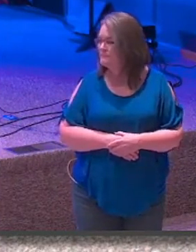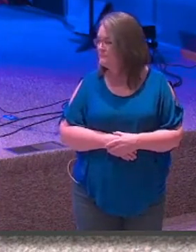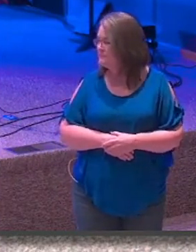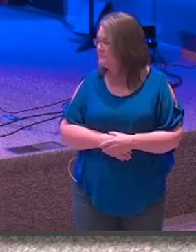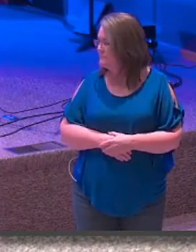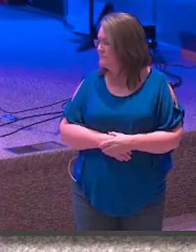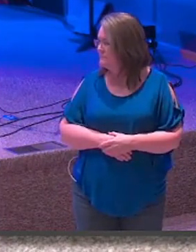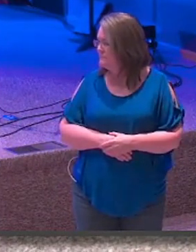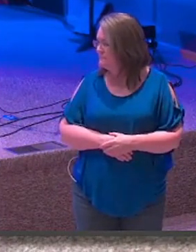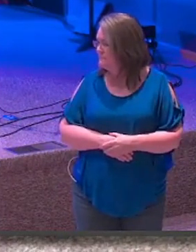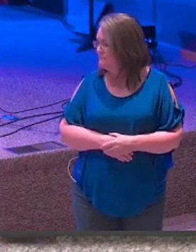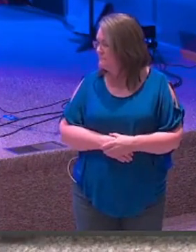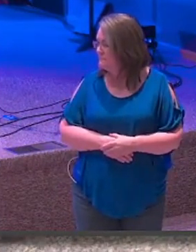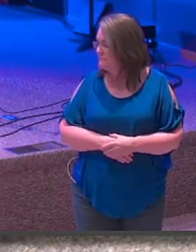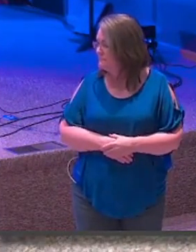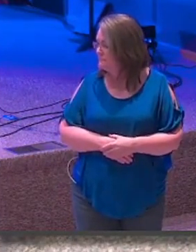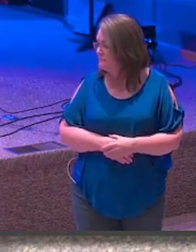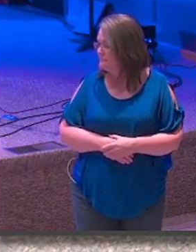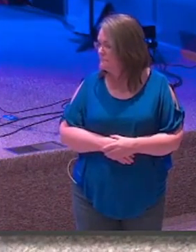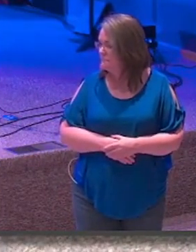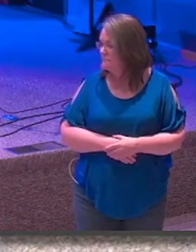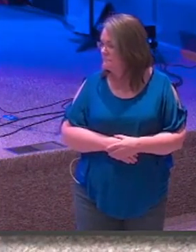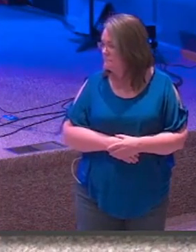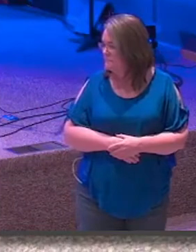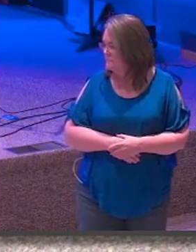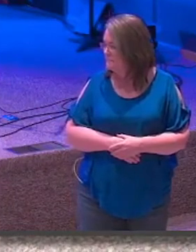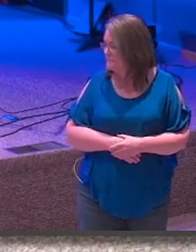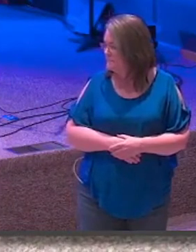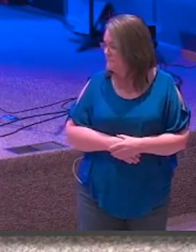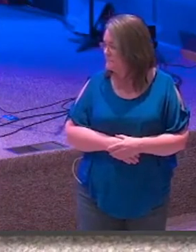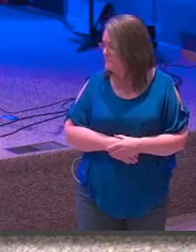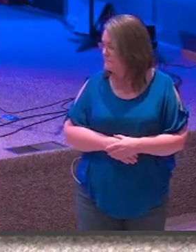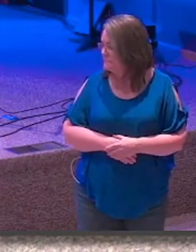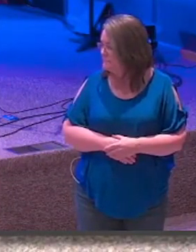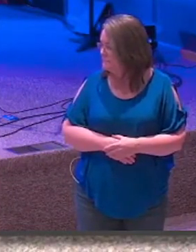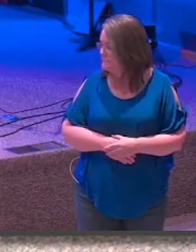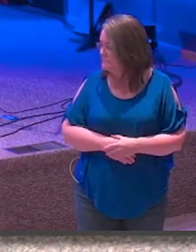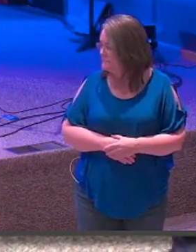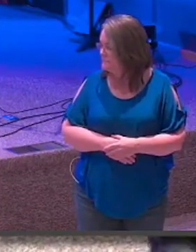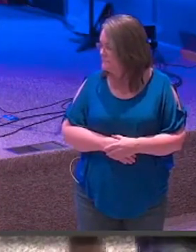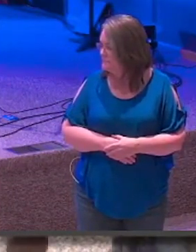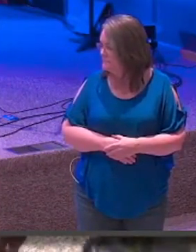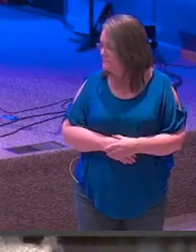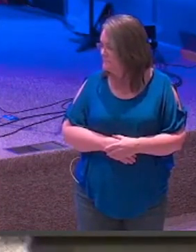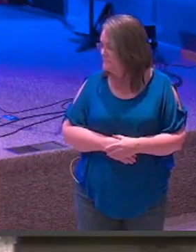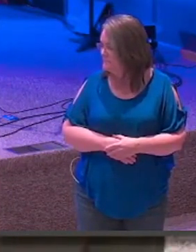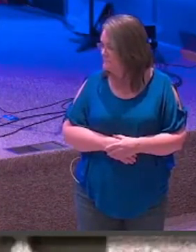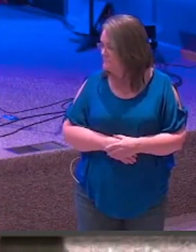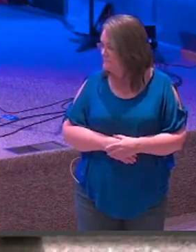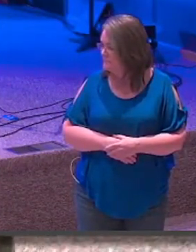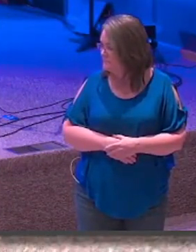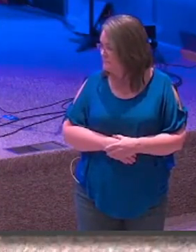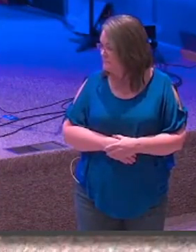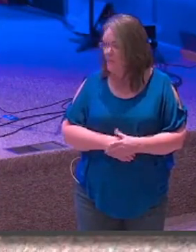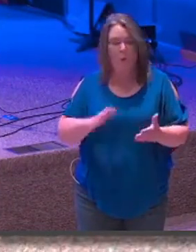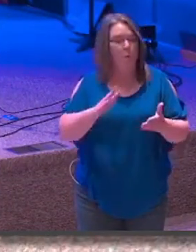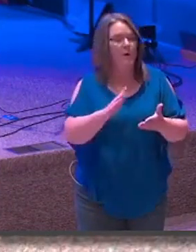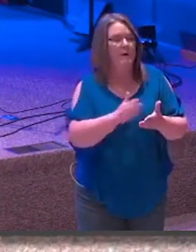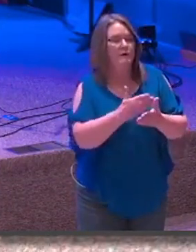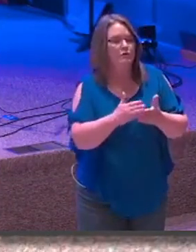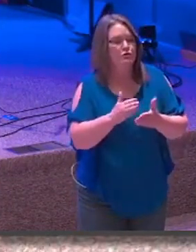Yes, you are. You're acting like it, so you are. So Locke walks like one, talks like one. We're going to share the load.